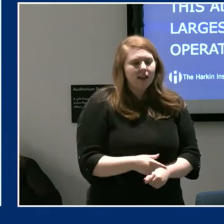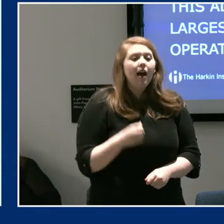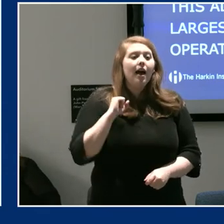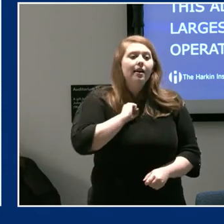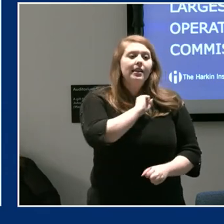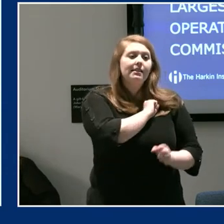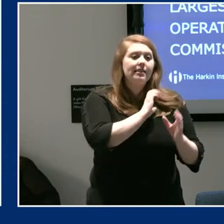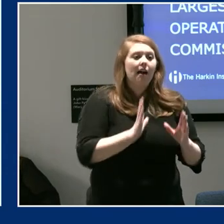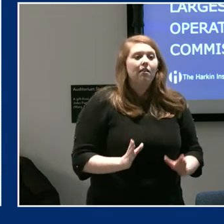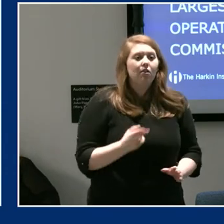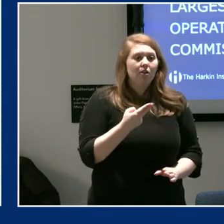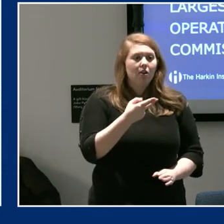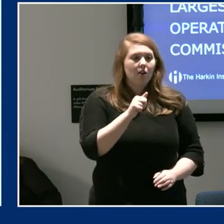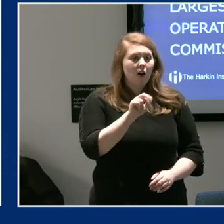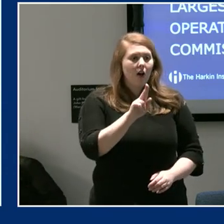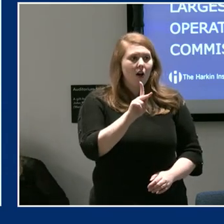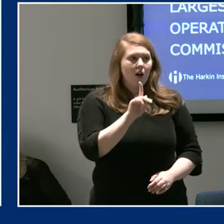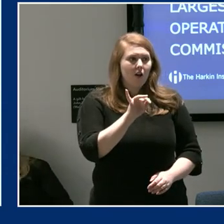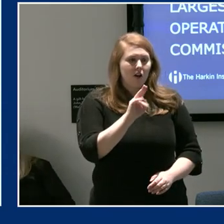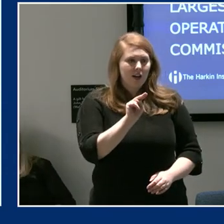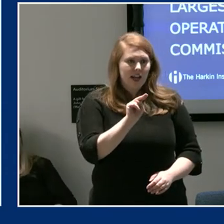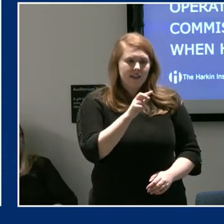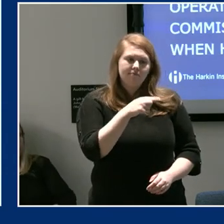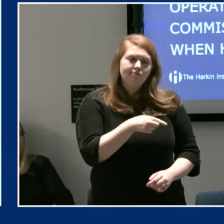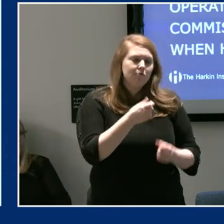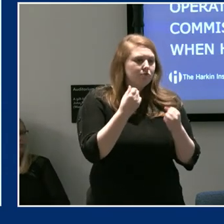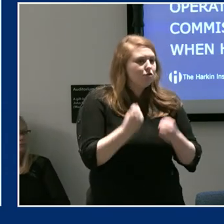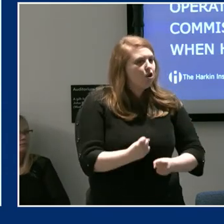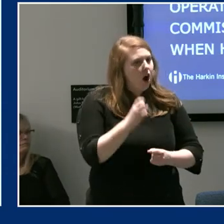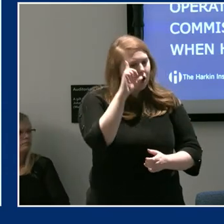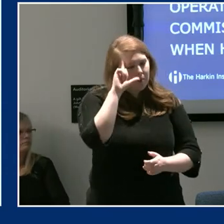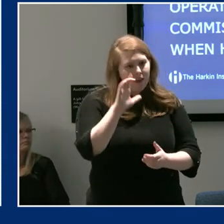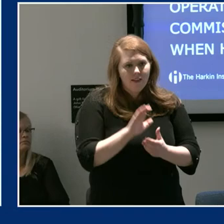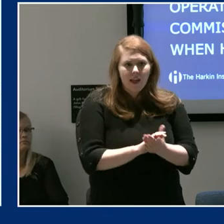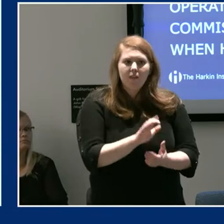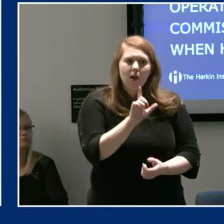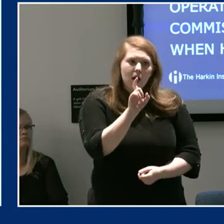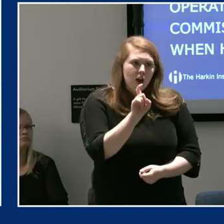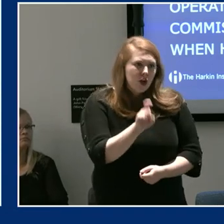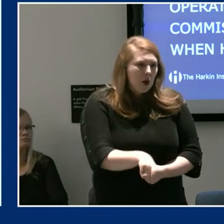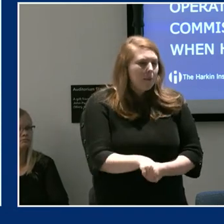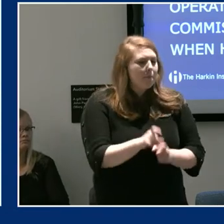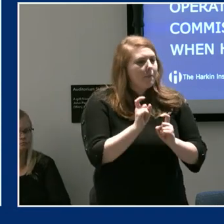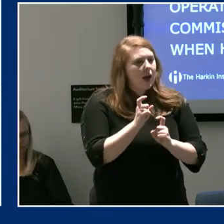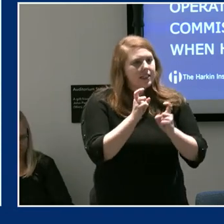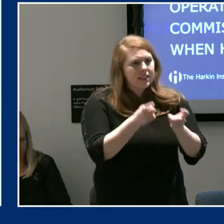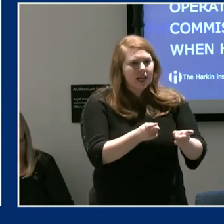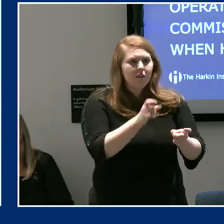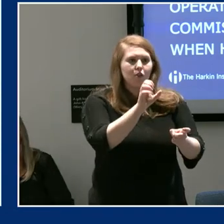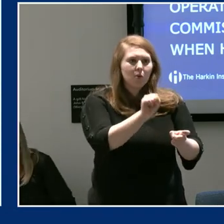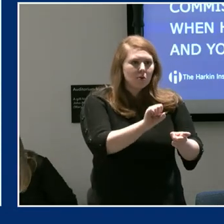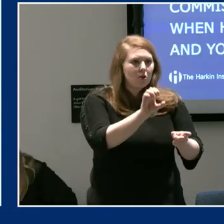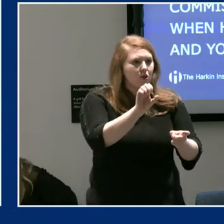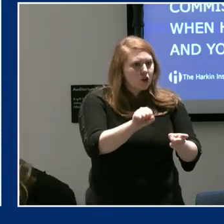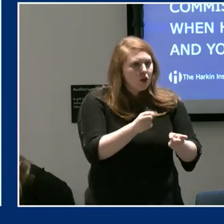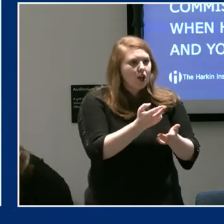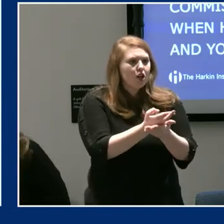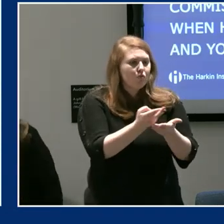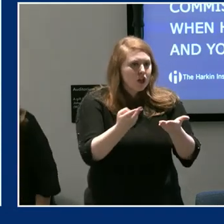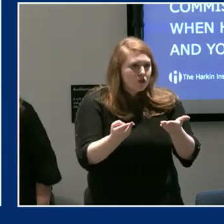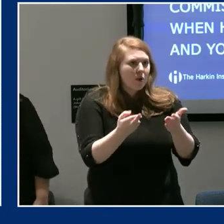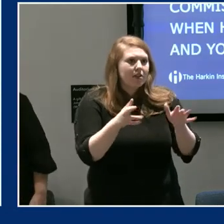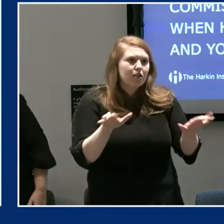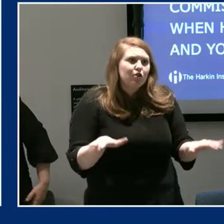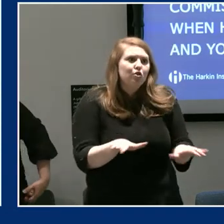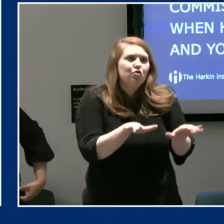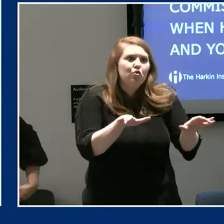the Senate, was a big believer in you got to give Social Security the resources to do the law that you give